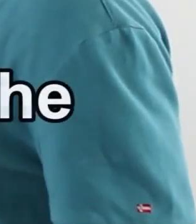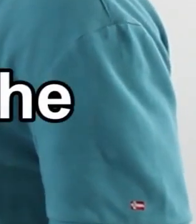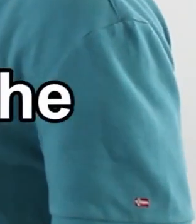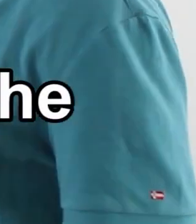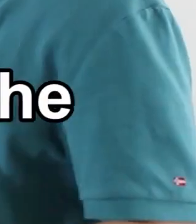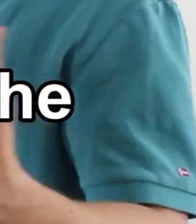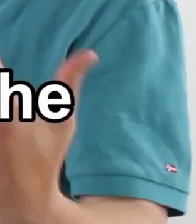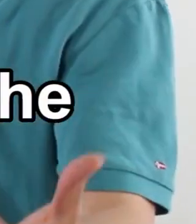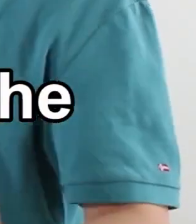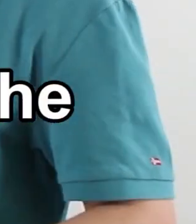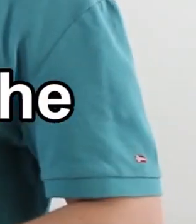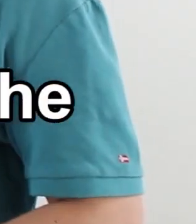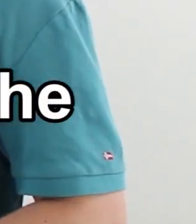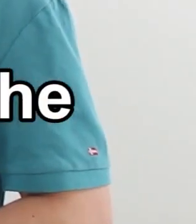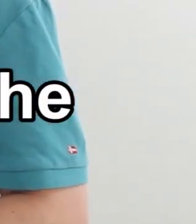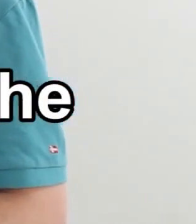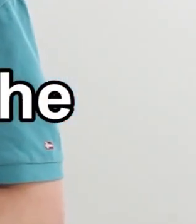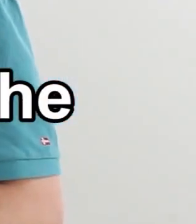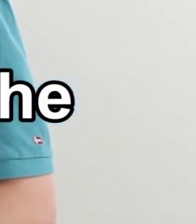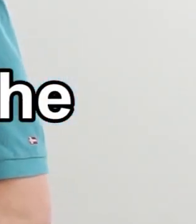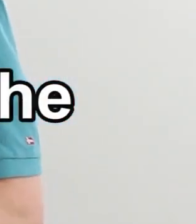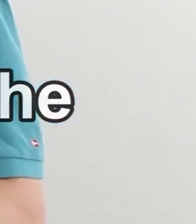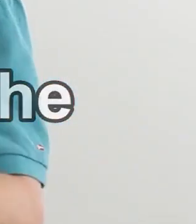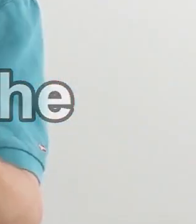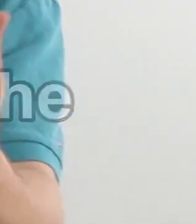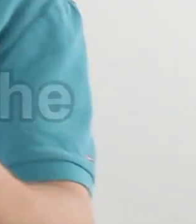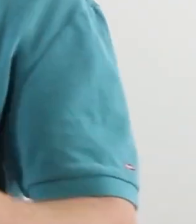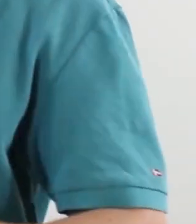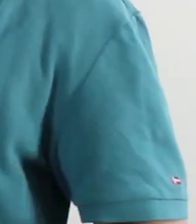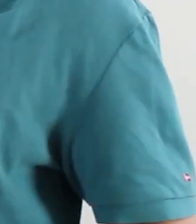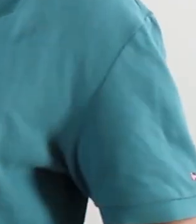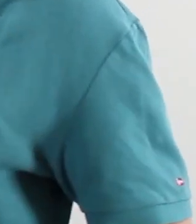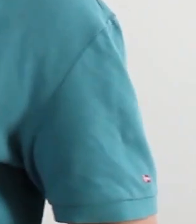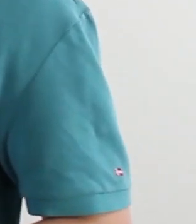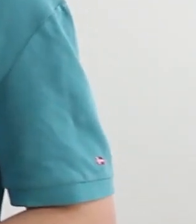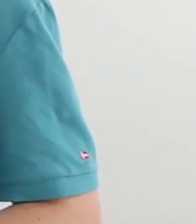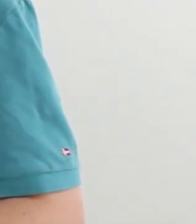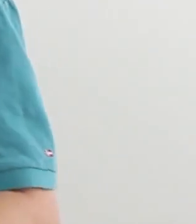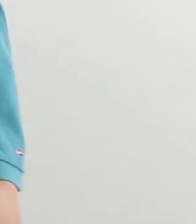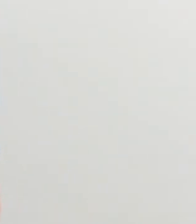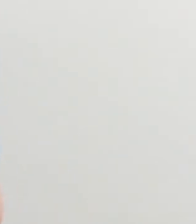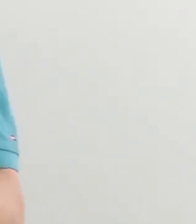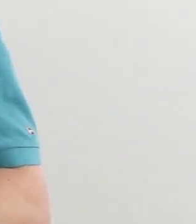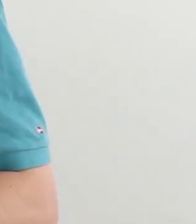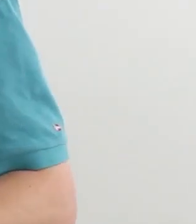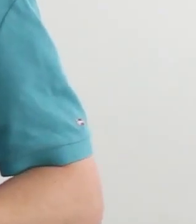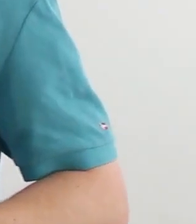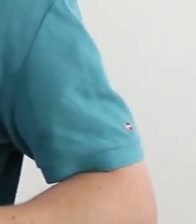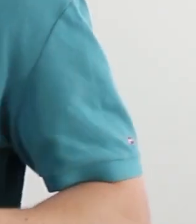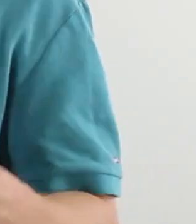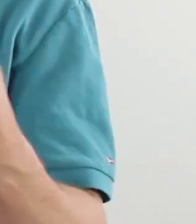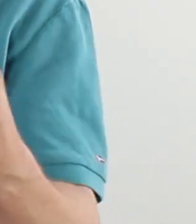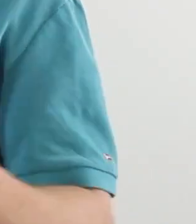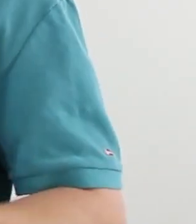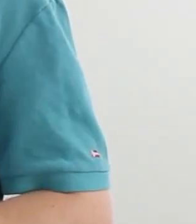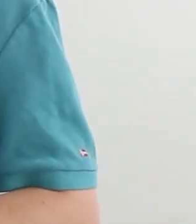disagree that will help the company, okay? Again, someone's going to make a bad decision. You want to tell